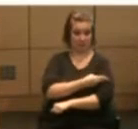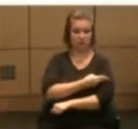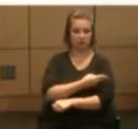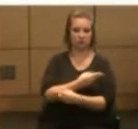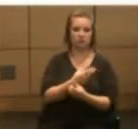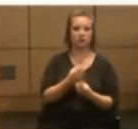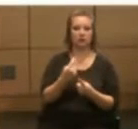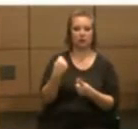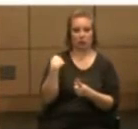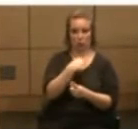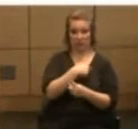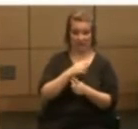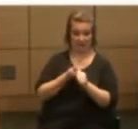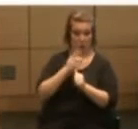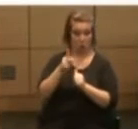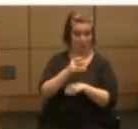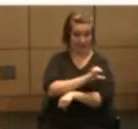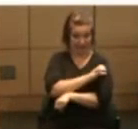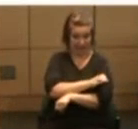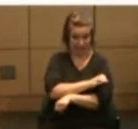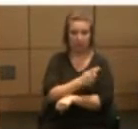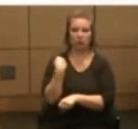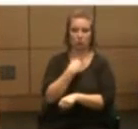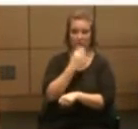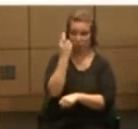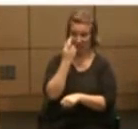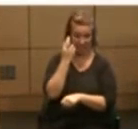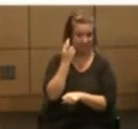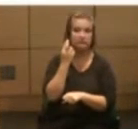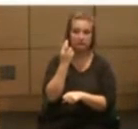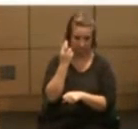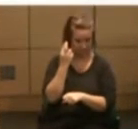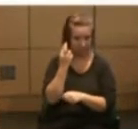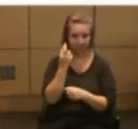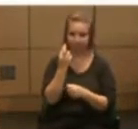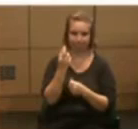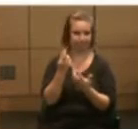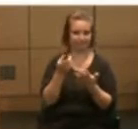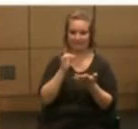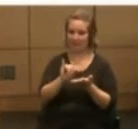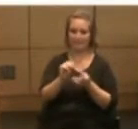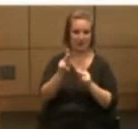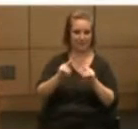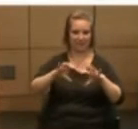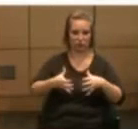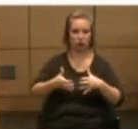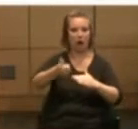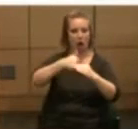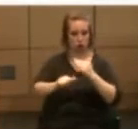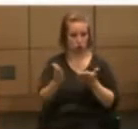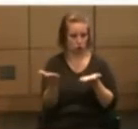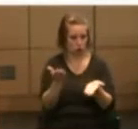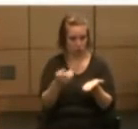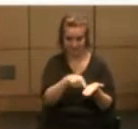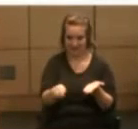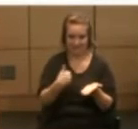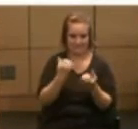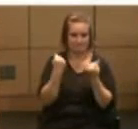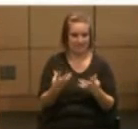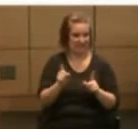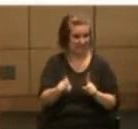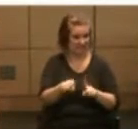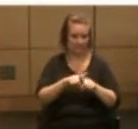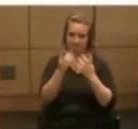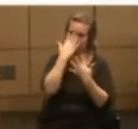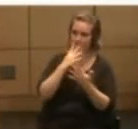Children's, we're, in their follow-up clinics, we realize that this is a very much an underserved population, and they have lots and lots of needs. Unfortunately, sometimes